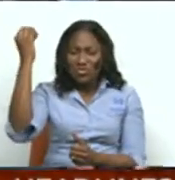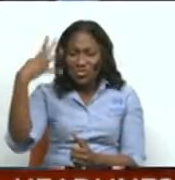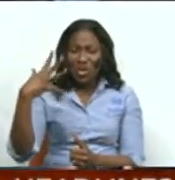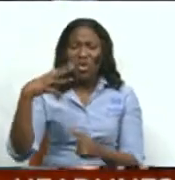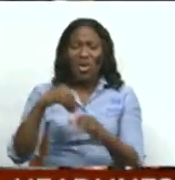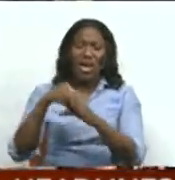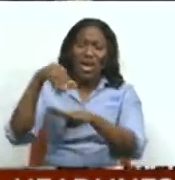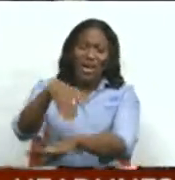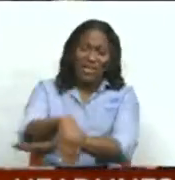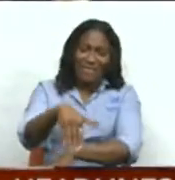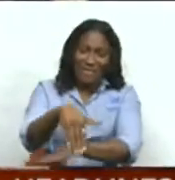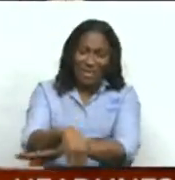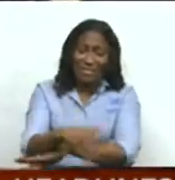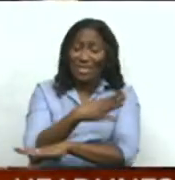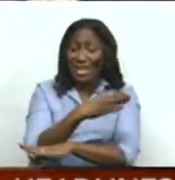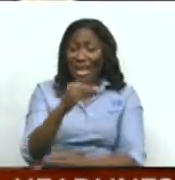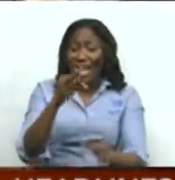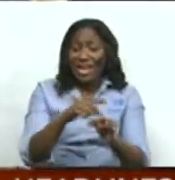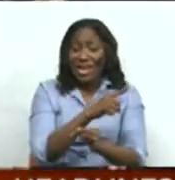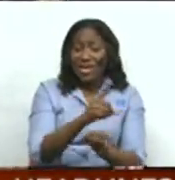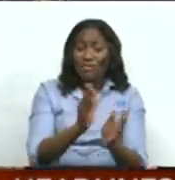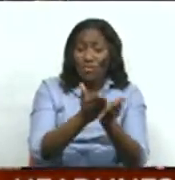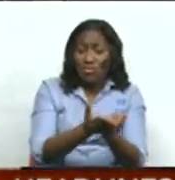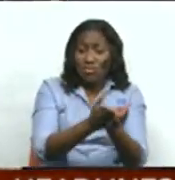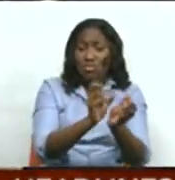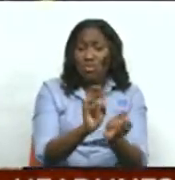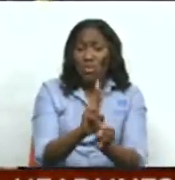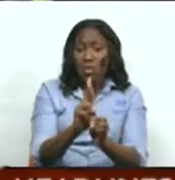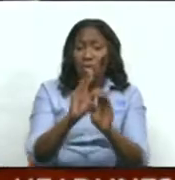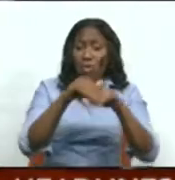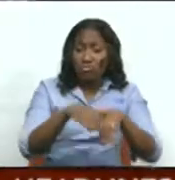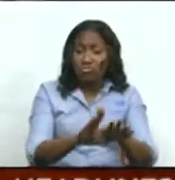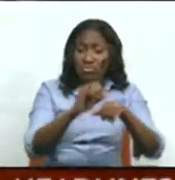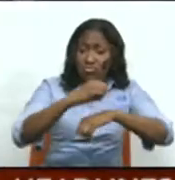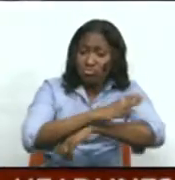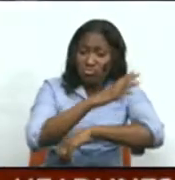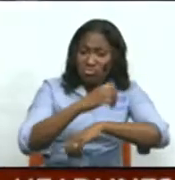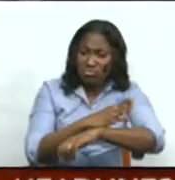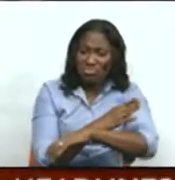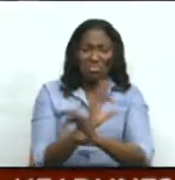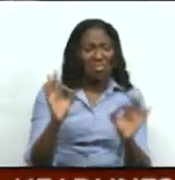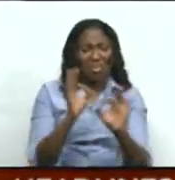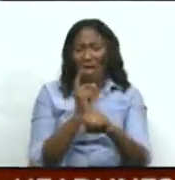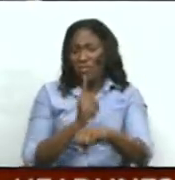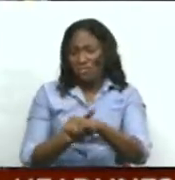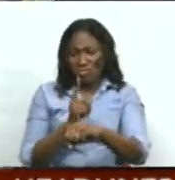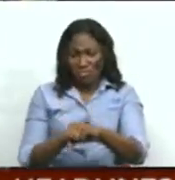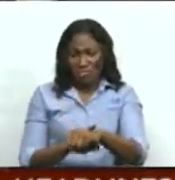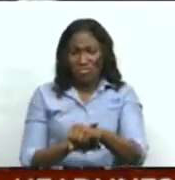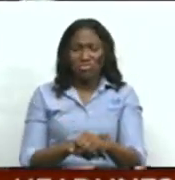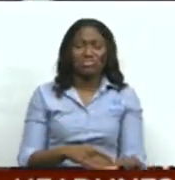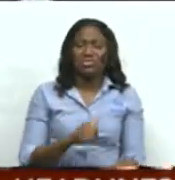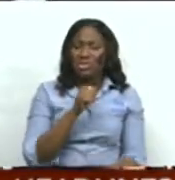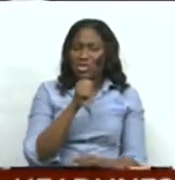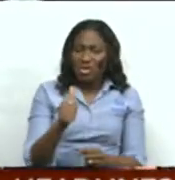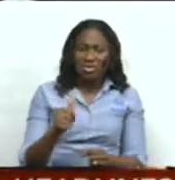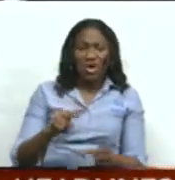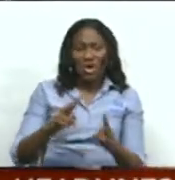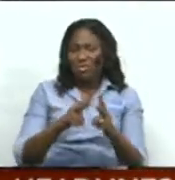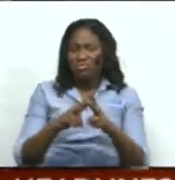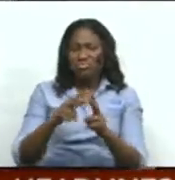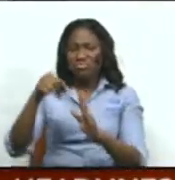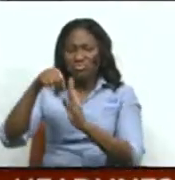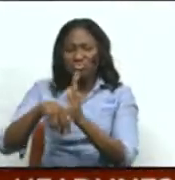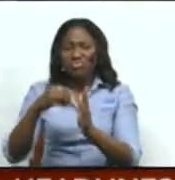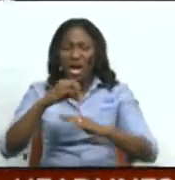evening time. And for all marine interests, no advisories in effect still. Waves in open waters up to 2 meters, so that's moderate, while in